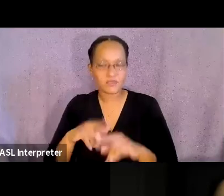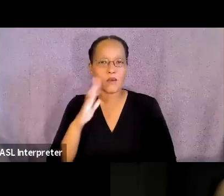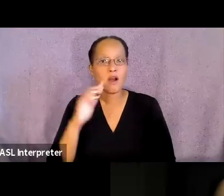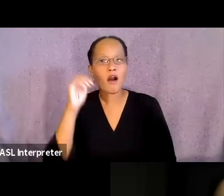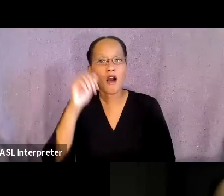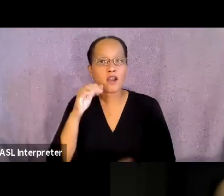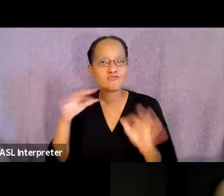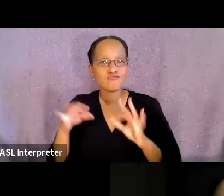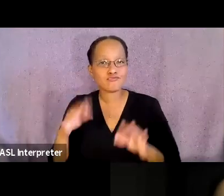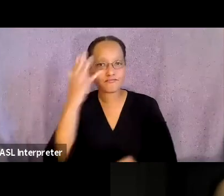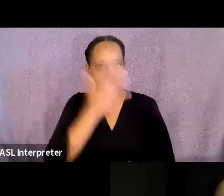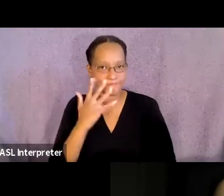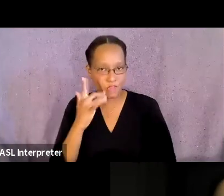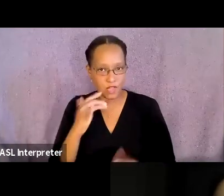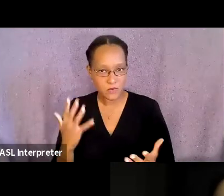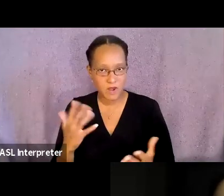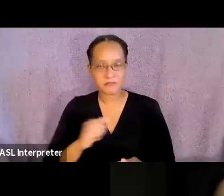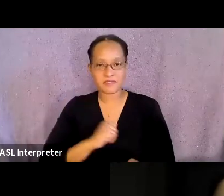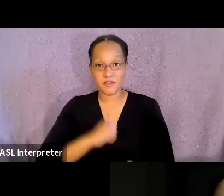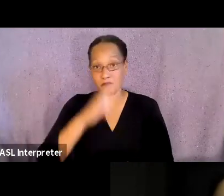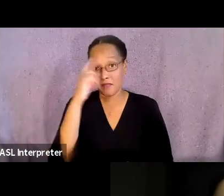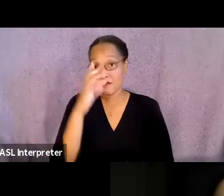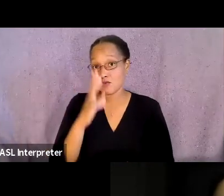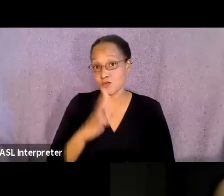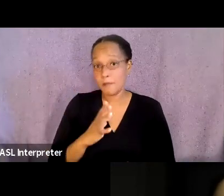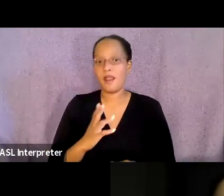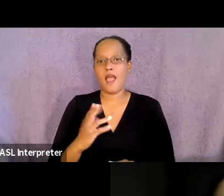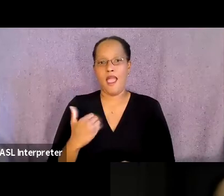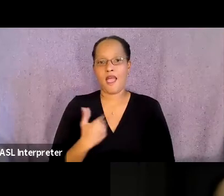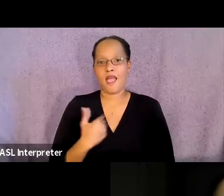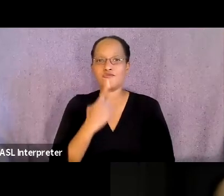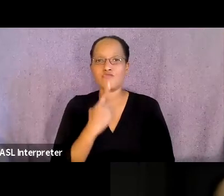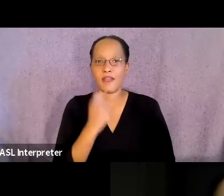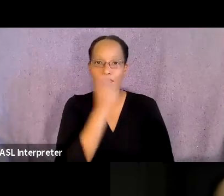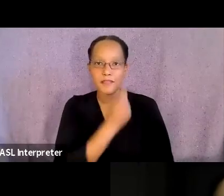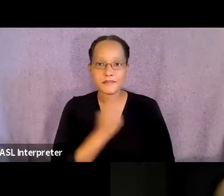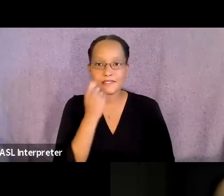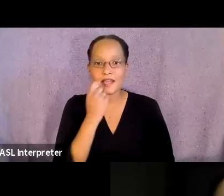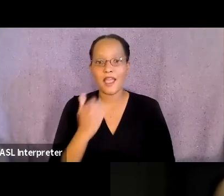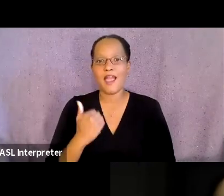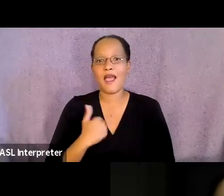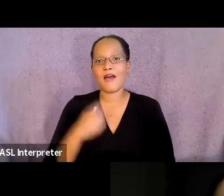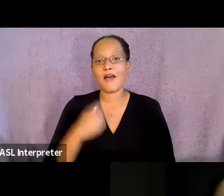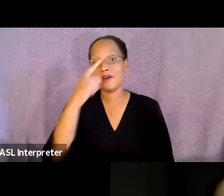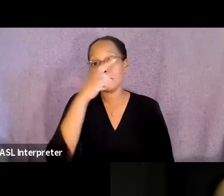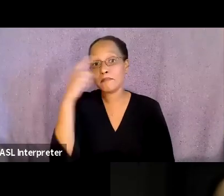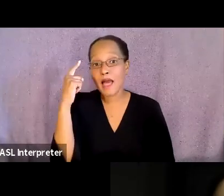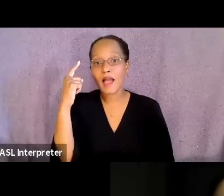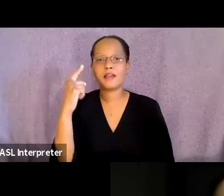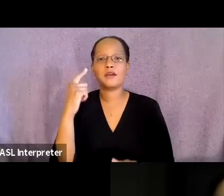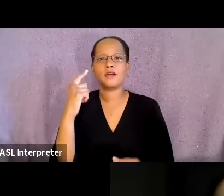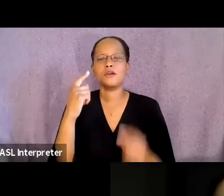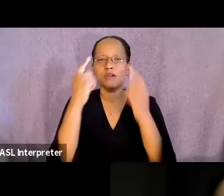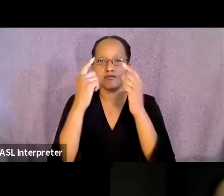myself. I am a Black woman wearing a red lipstick with black round